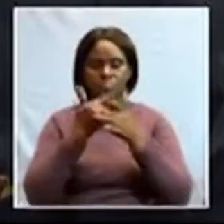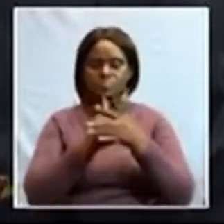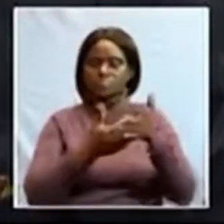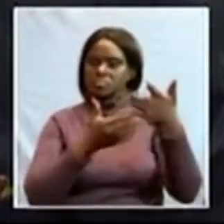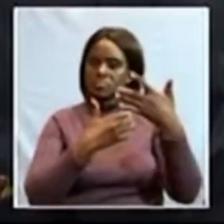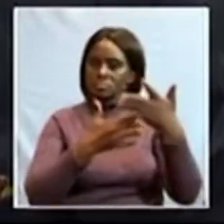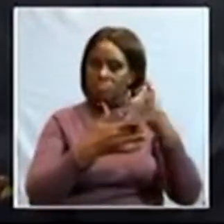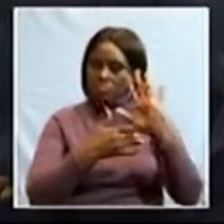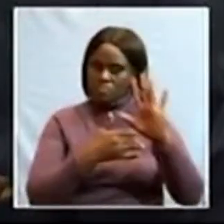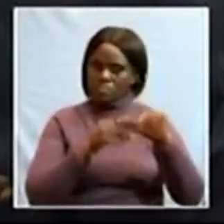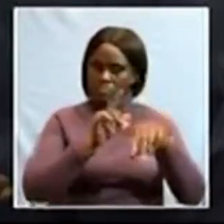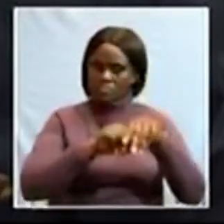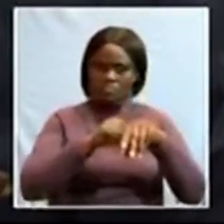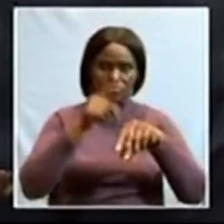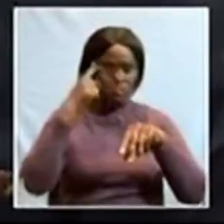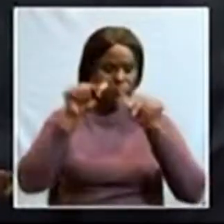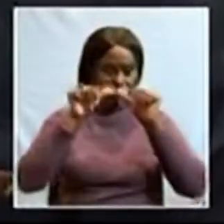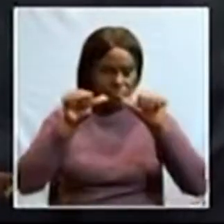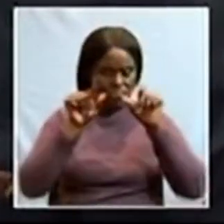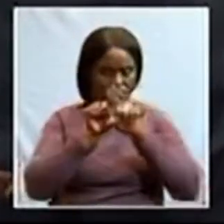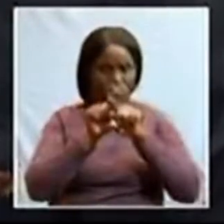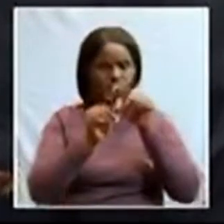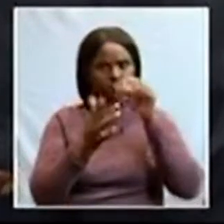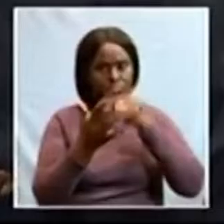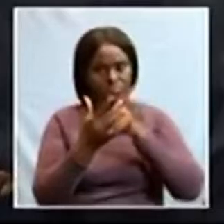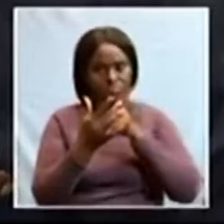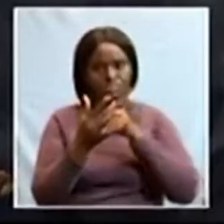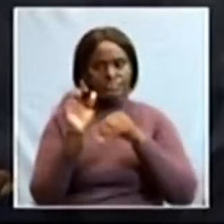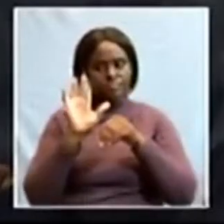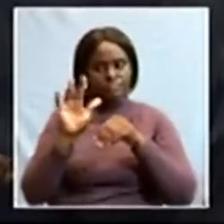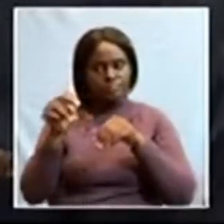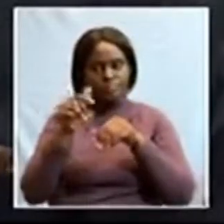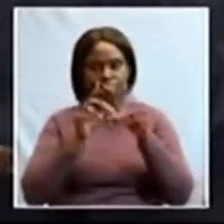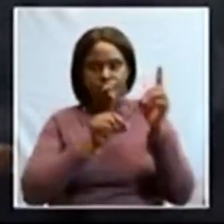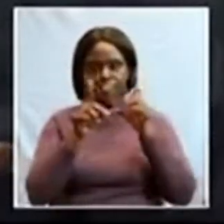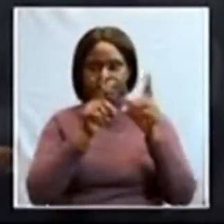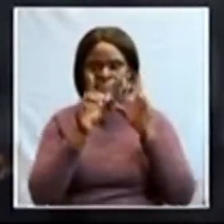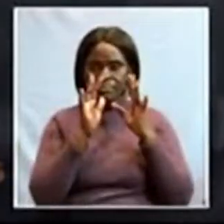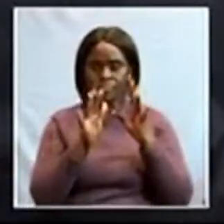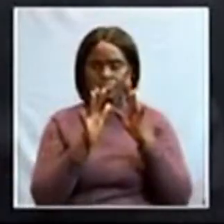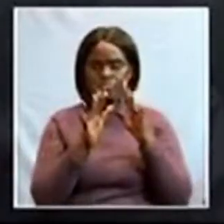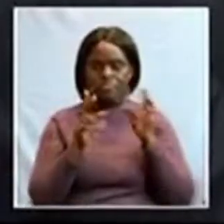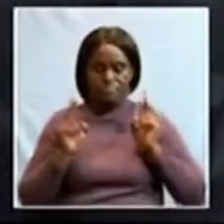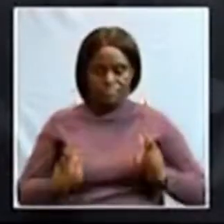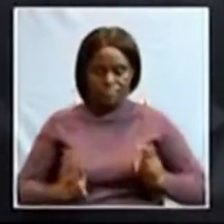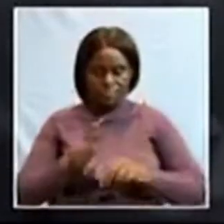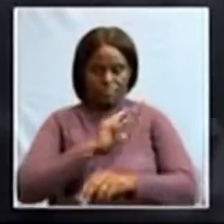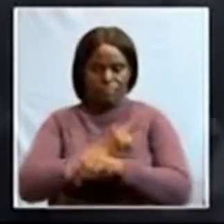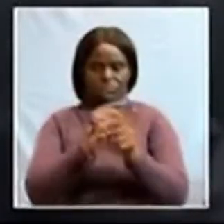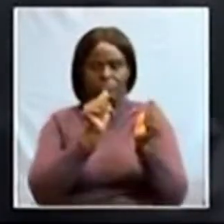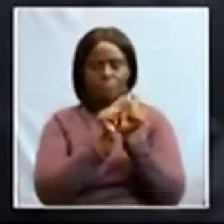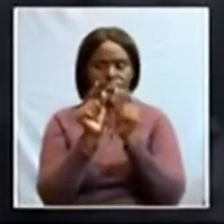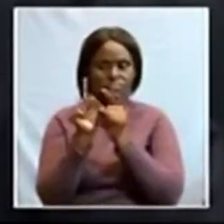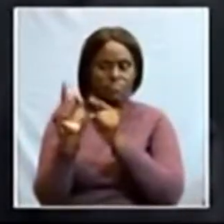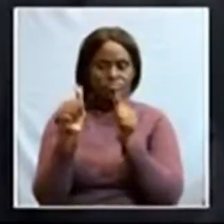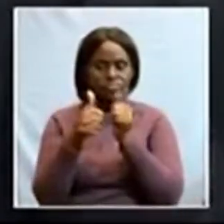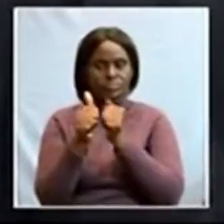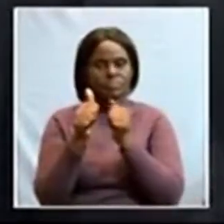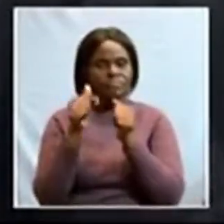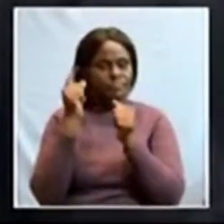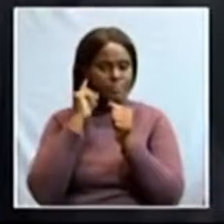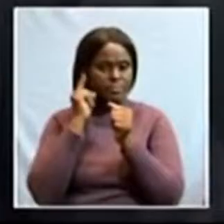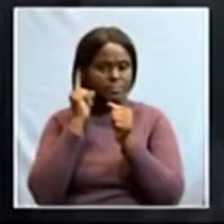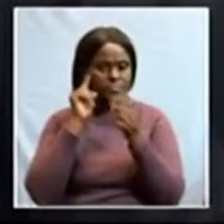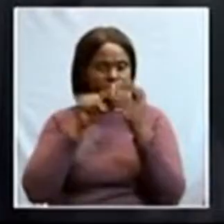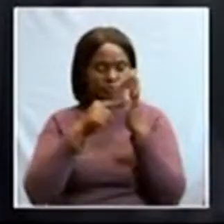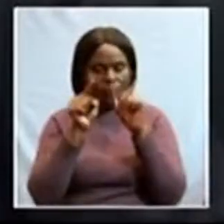were there during time of auditing, and your director, human resource, also augmented that point,